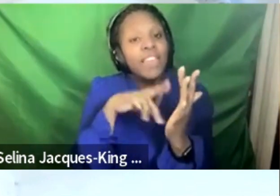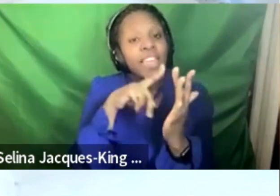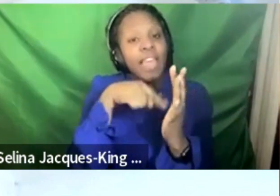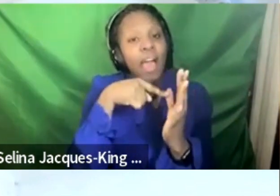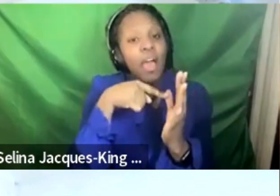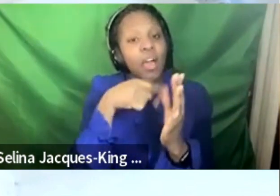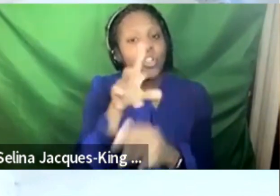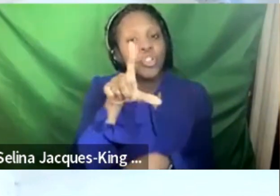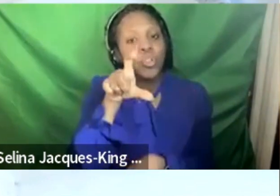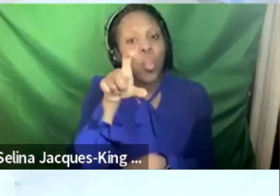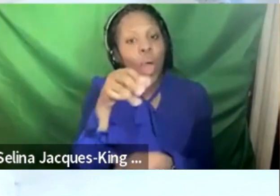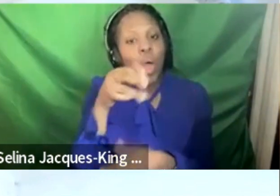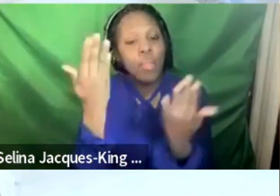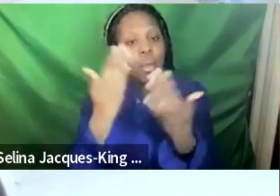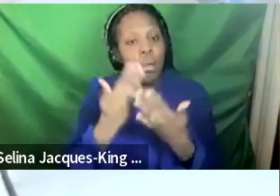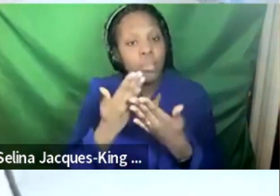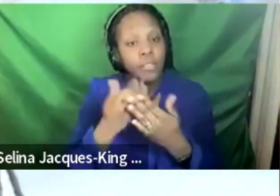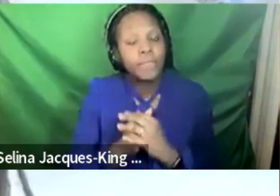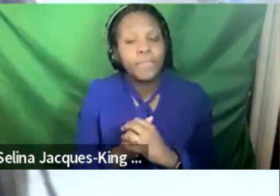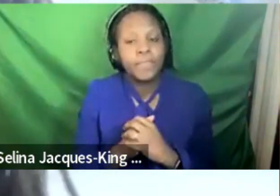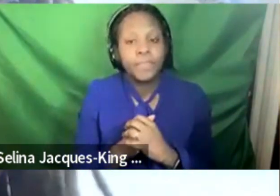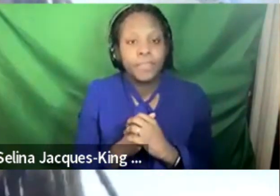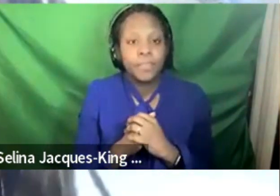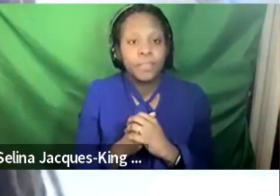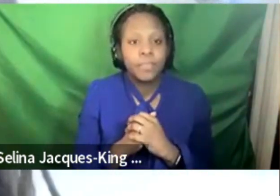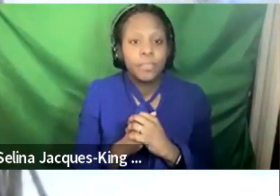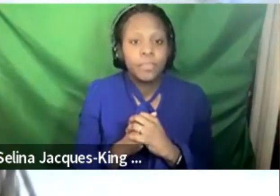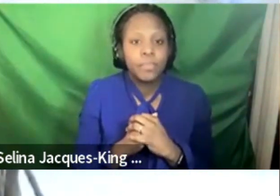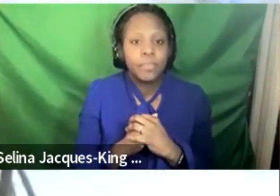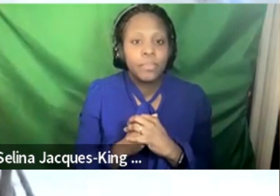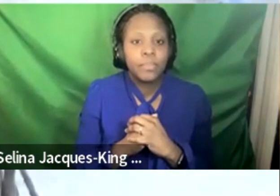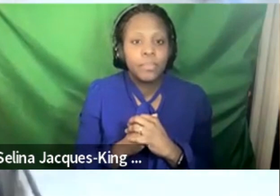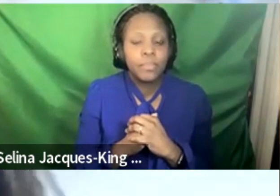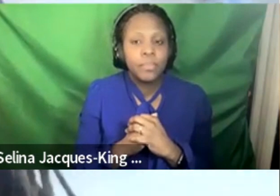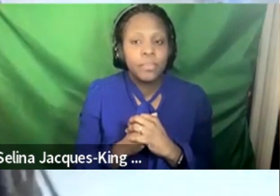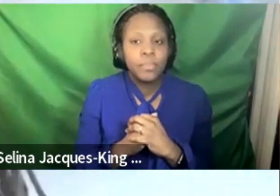We're talking about Olivia and Twelfth Night here.